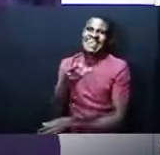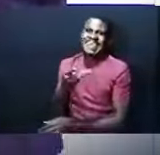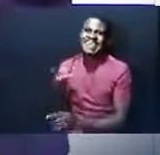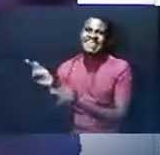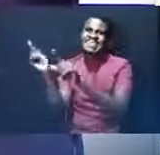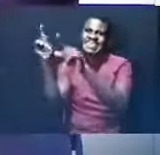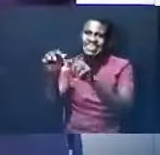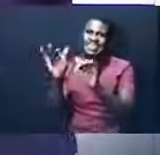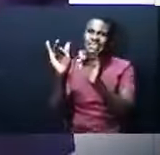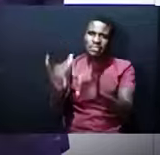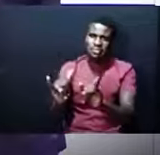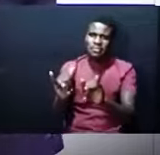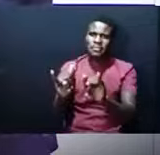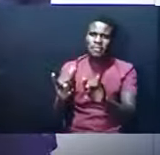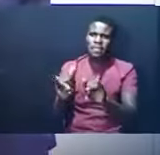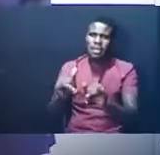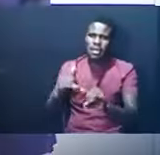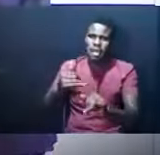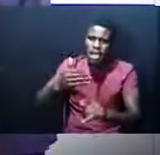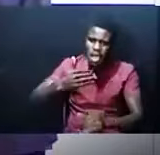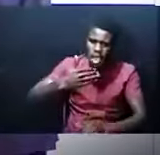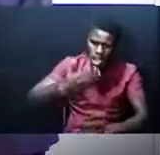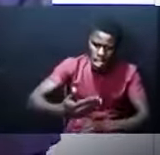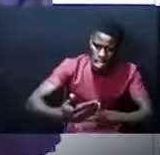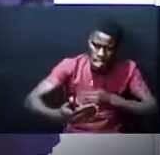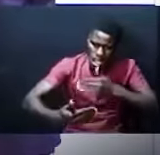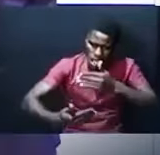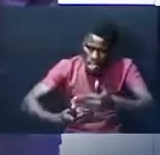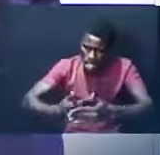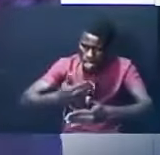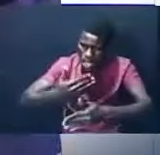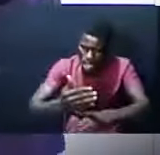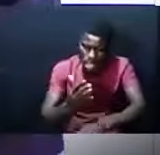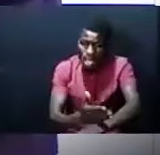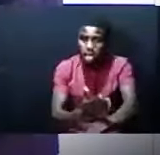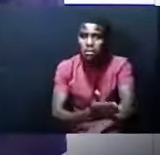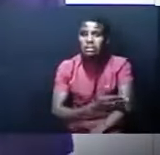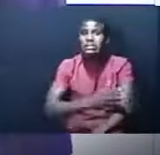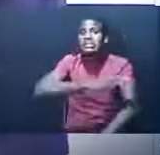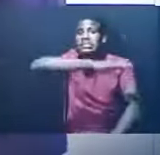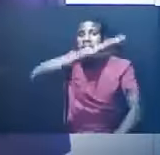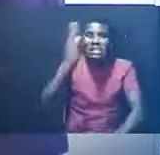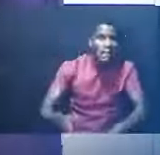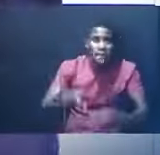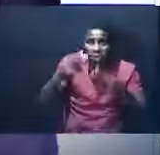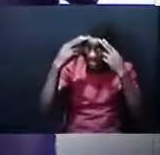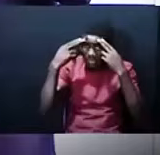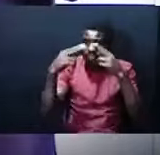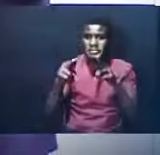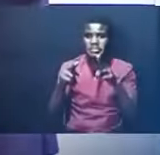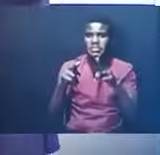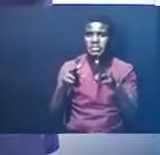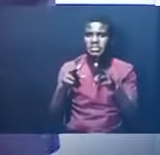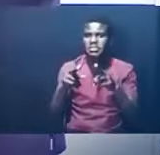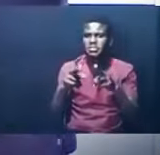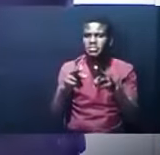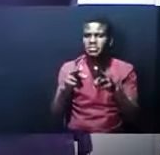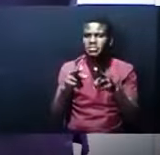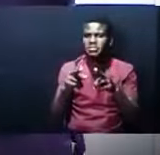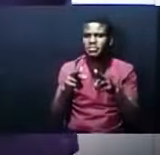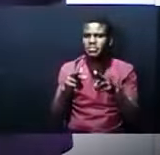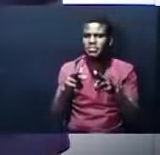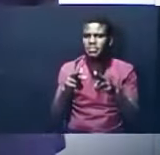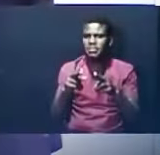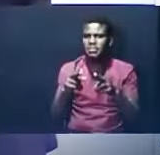birds. The progression would never have happened Unless there